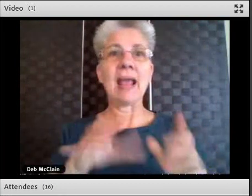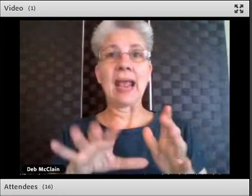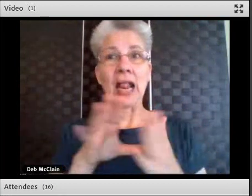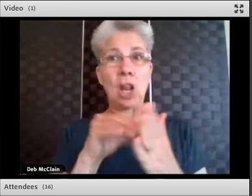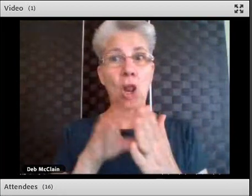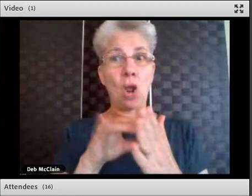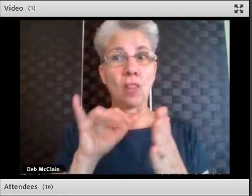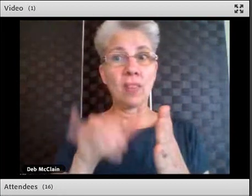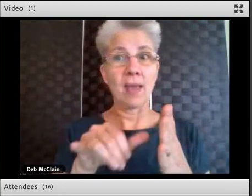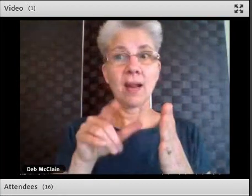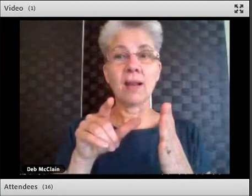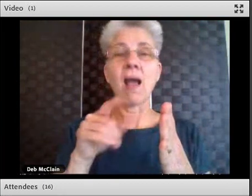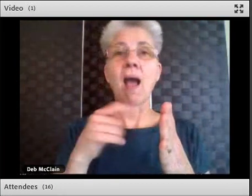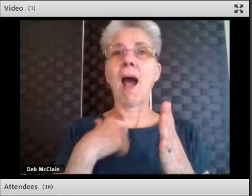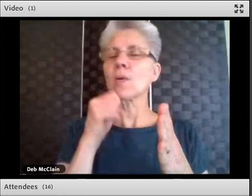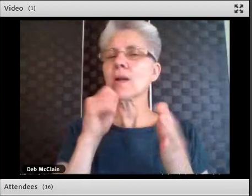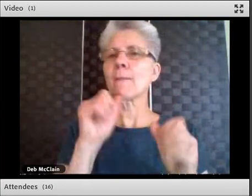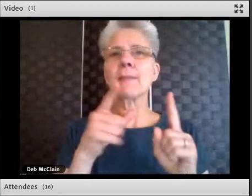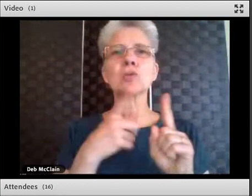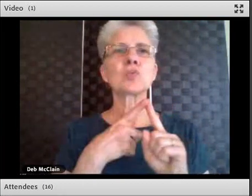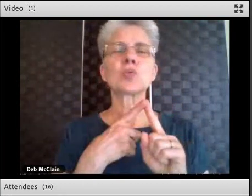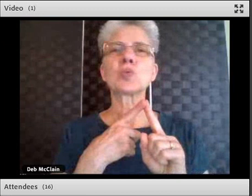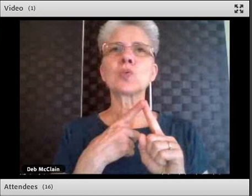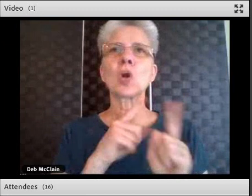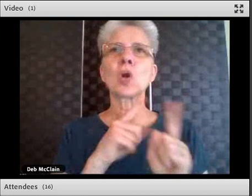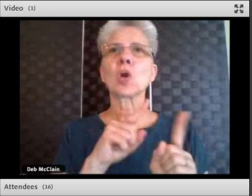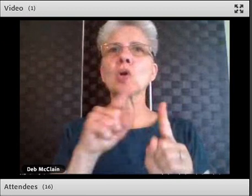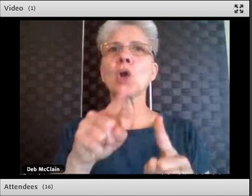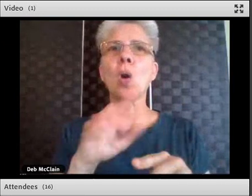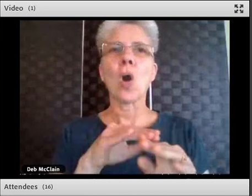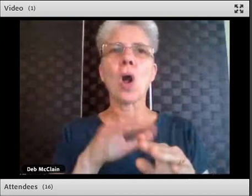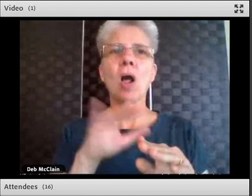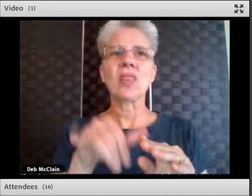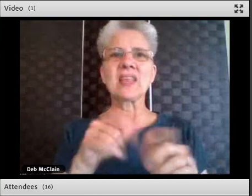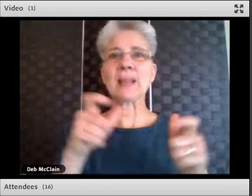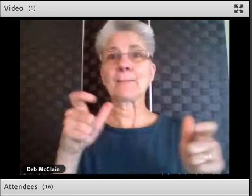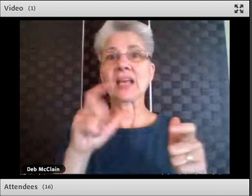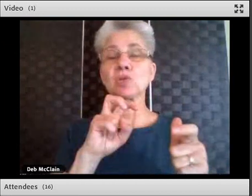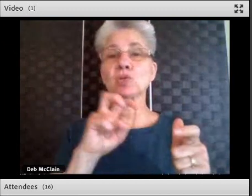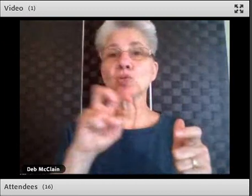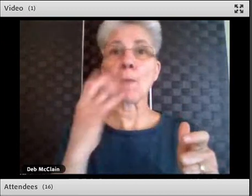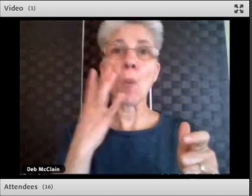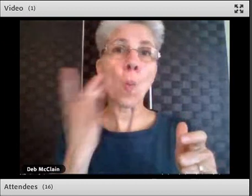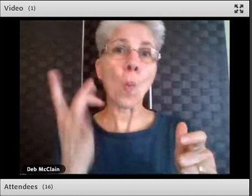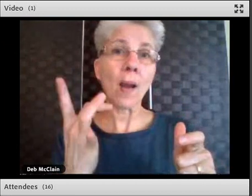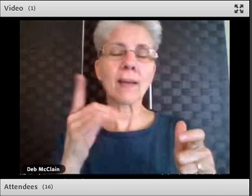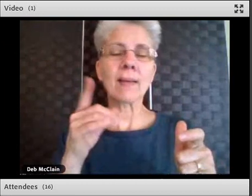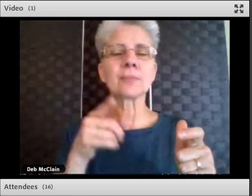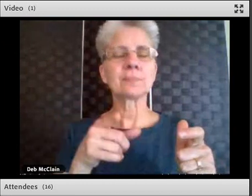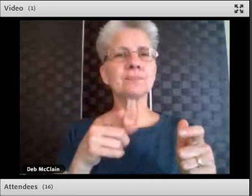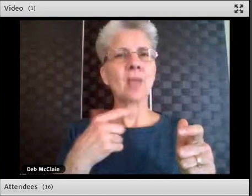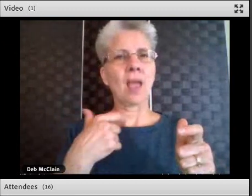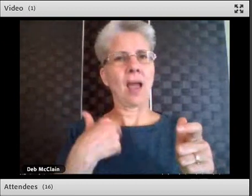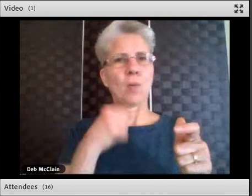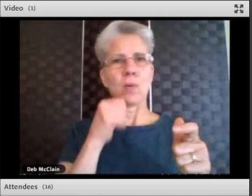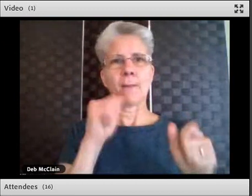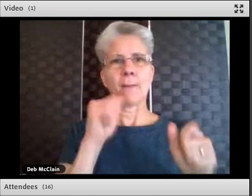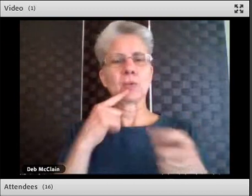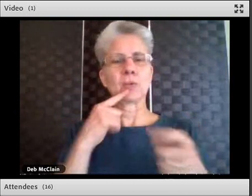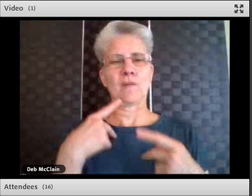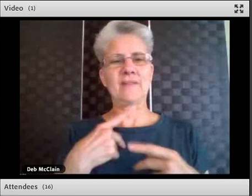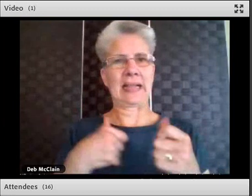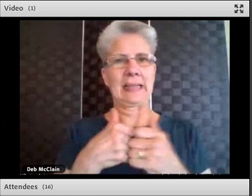out that I would not be able to go on this major trip because I wouldn't be able to